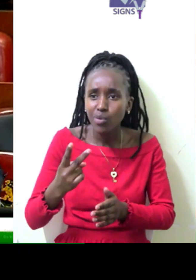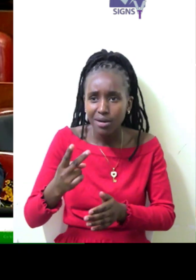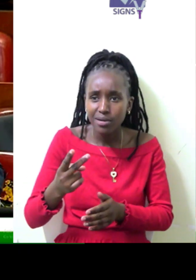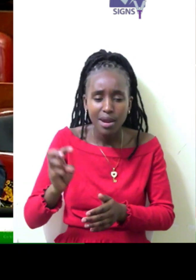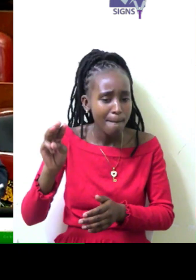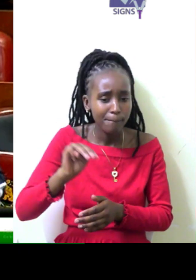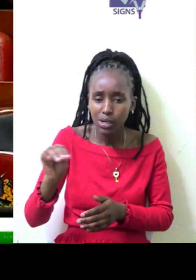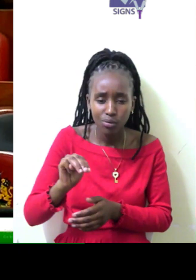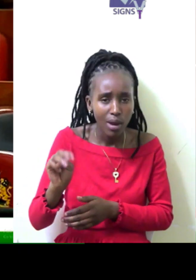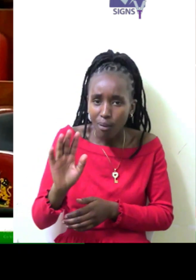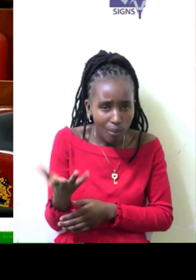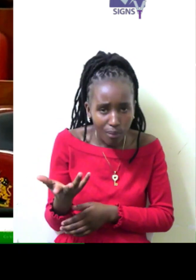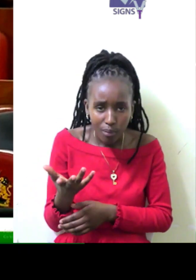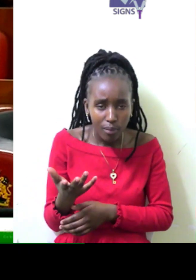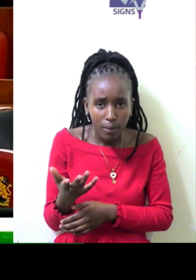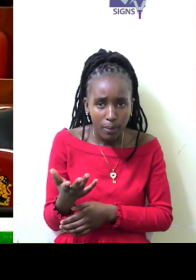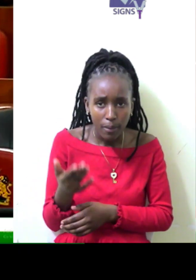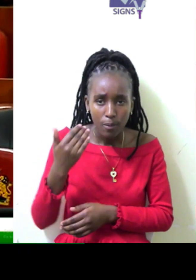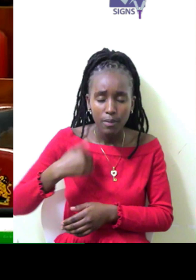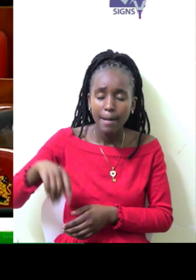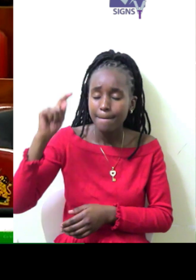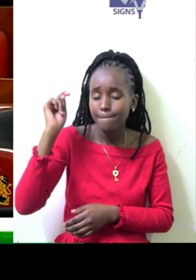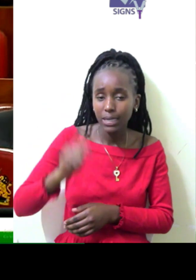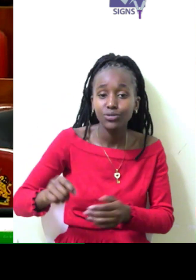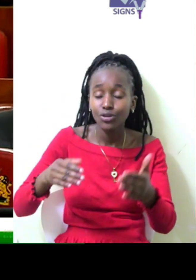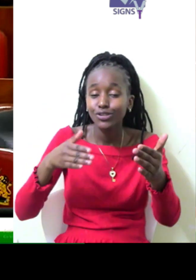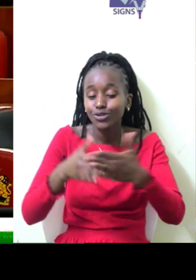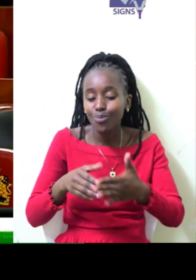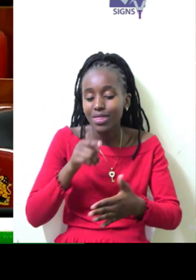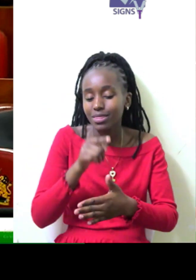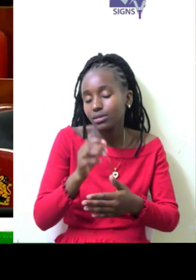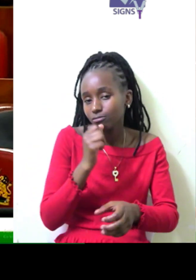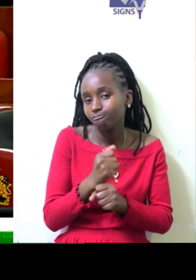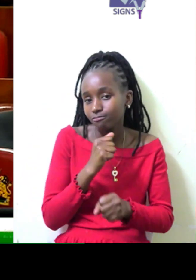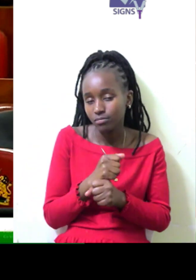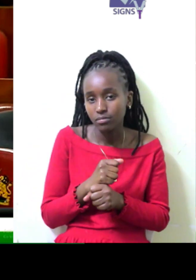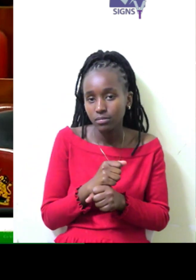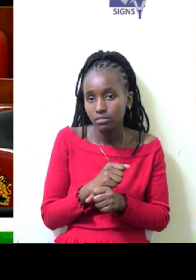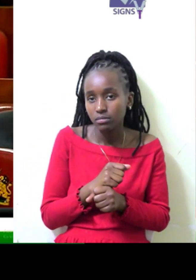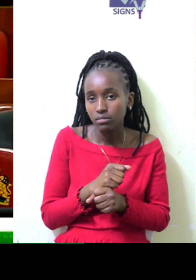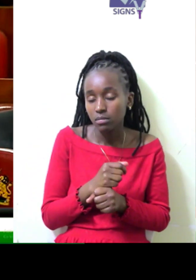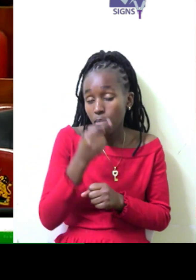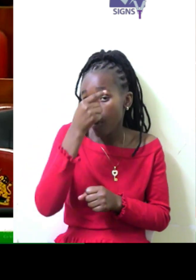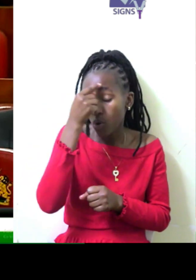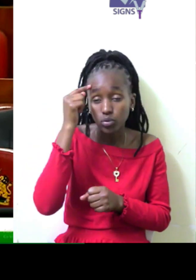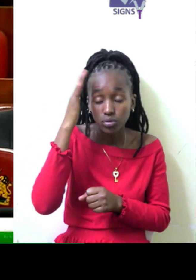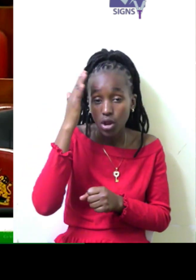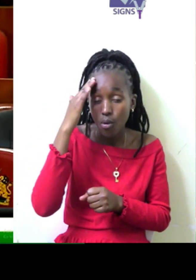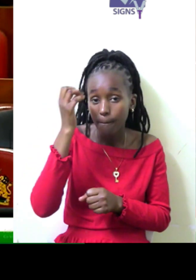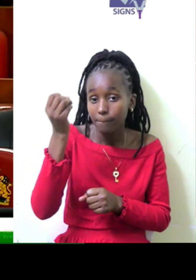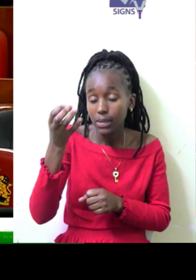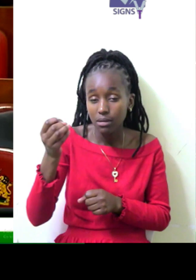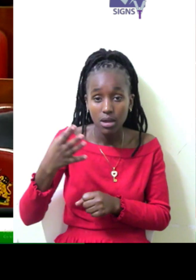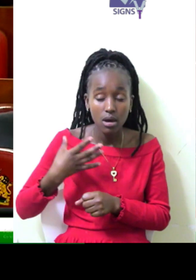money. We need to stop amnesty, and you should question, as members of this committee presenting this thing, why are